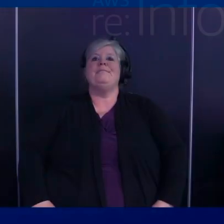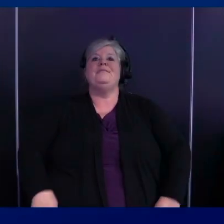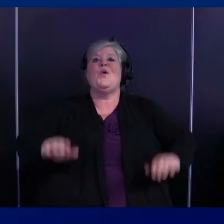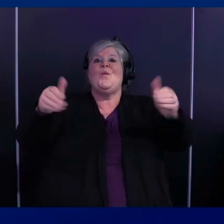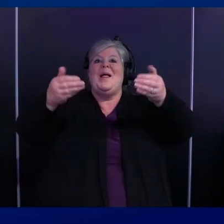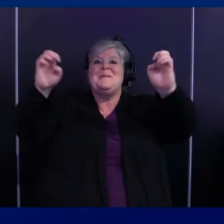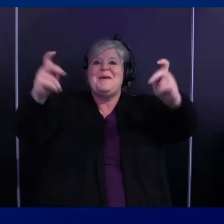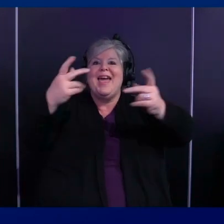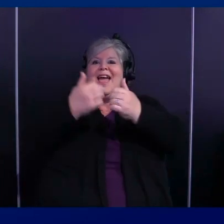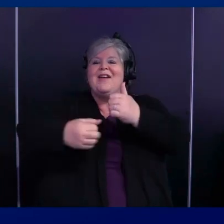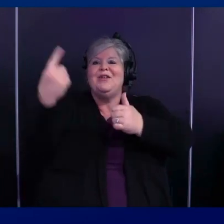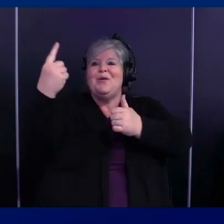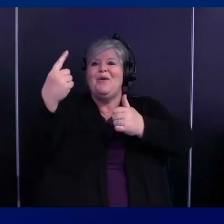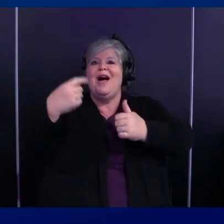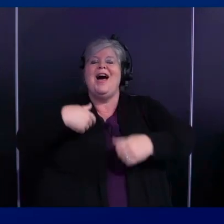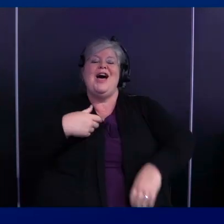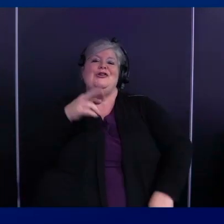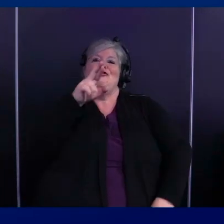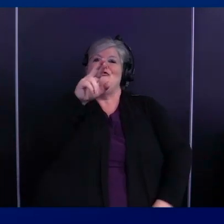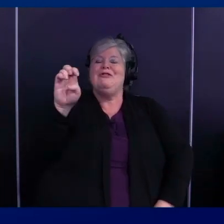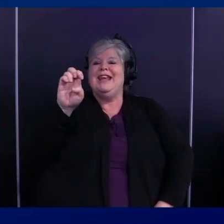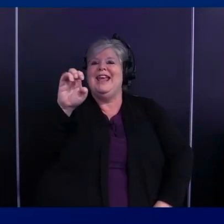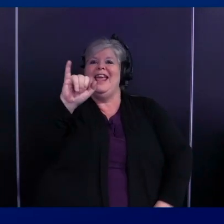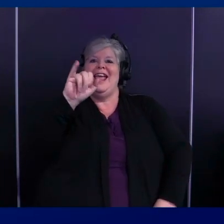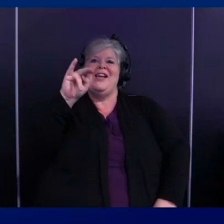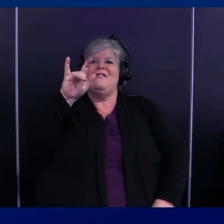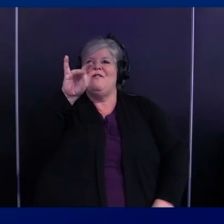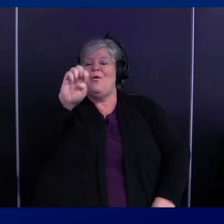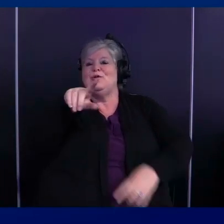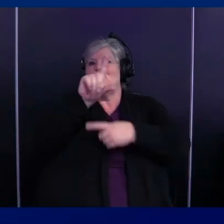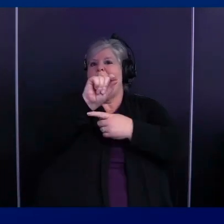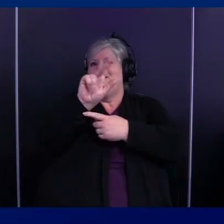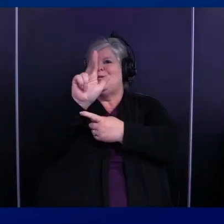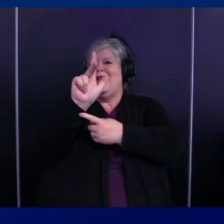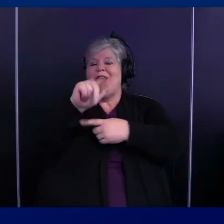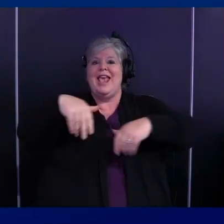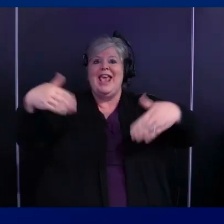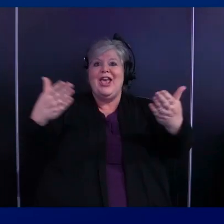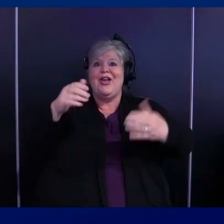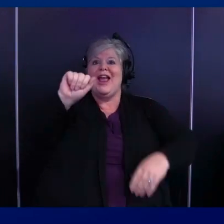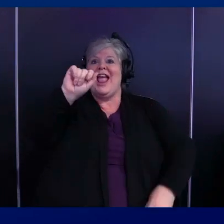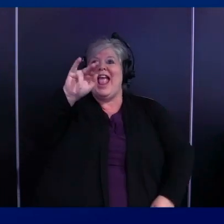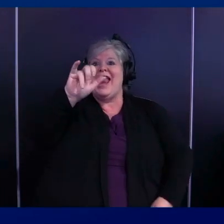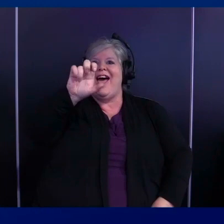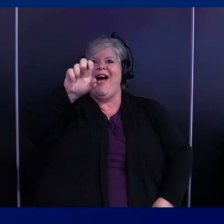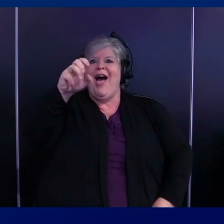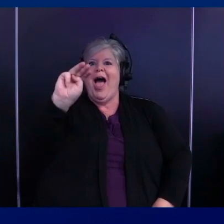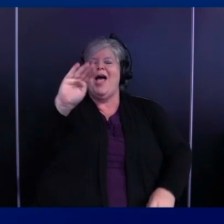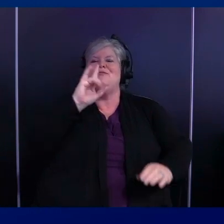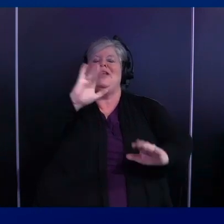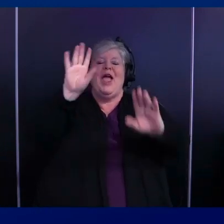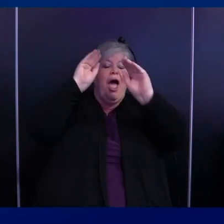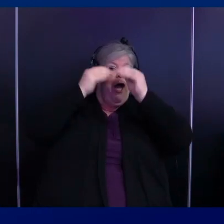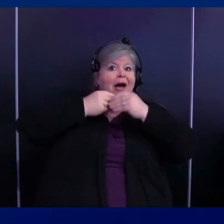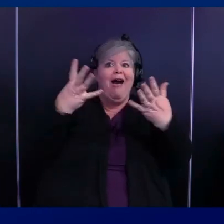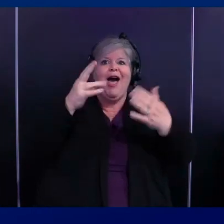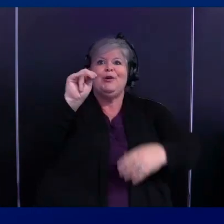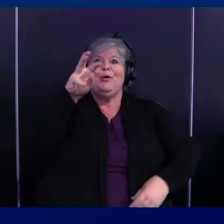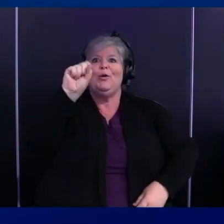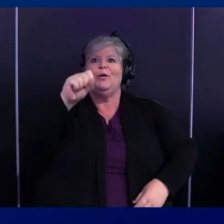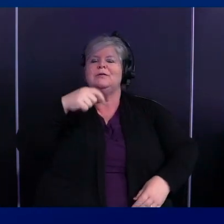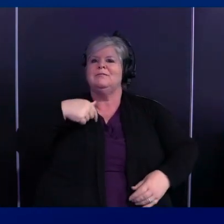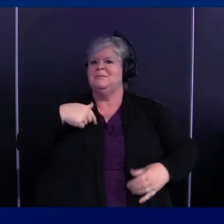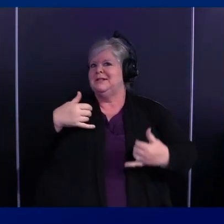Welcome back, everyone, to Reinforce 2023. We are here in Anaheim, and I have some breaking news. I'm still your